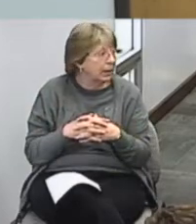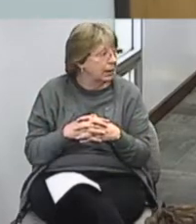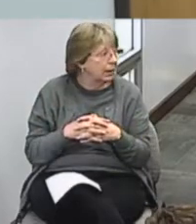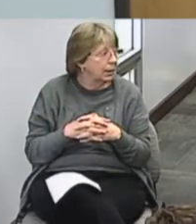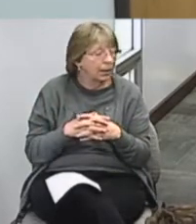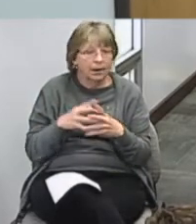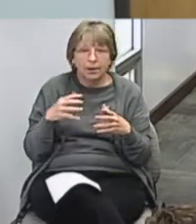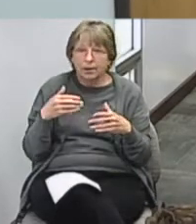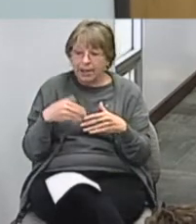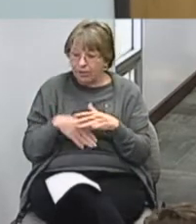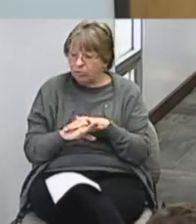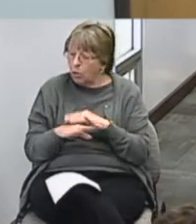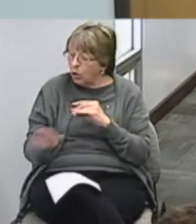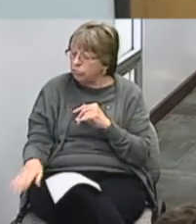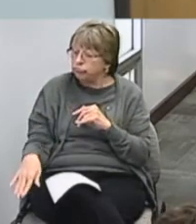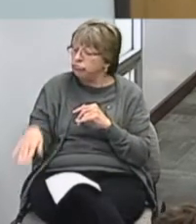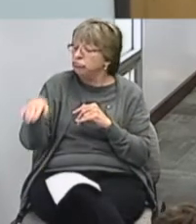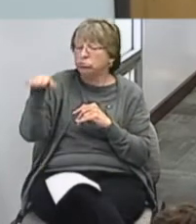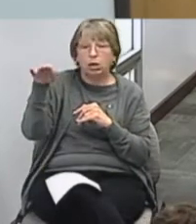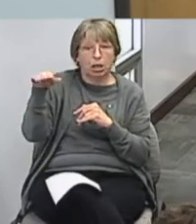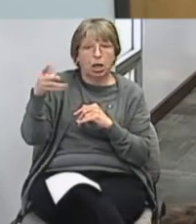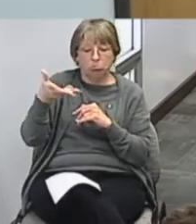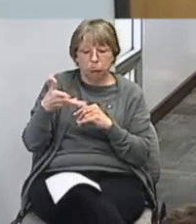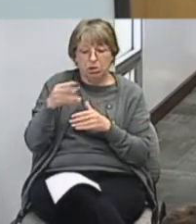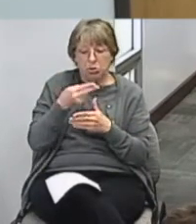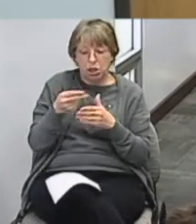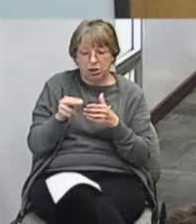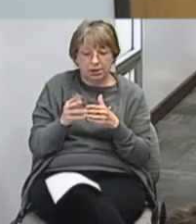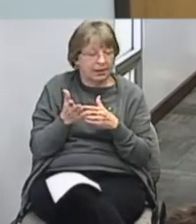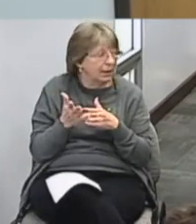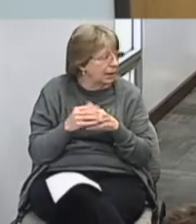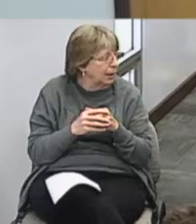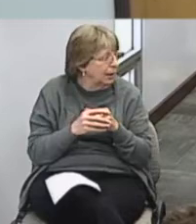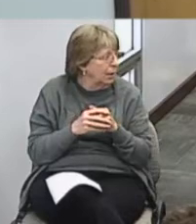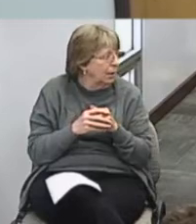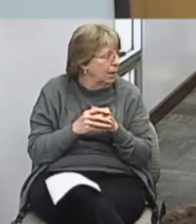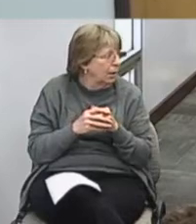Born and raised here in Hutchinson. And so